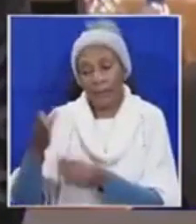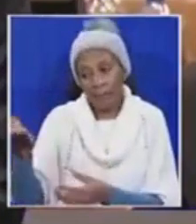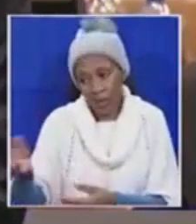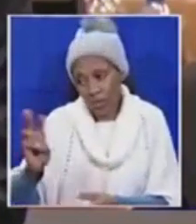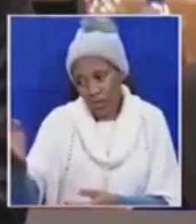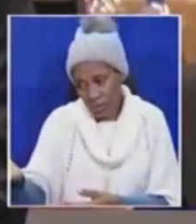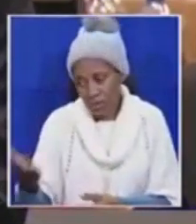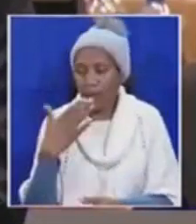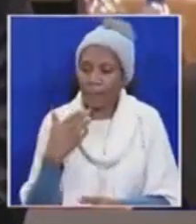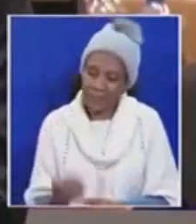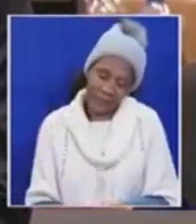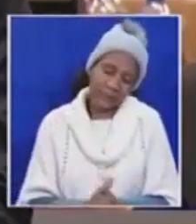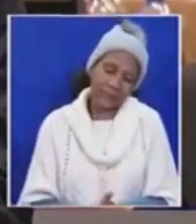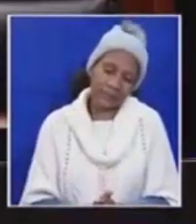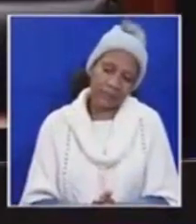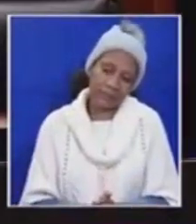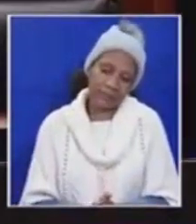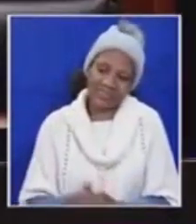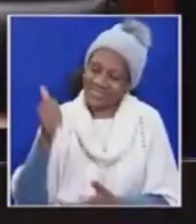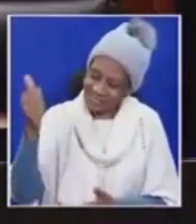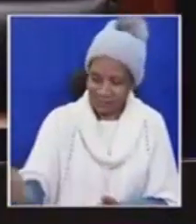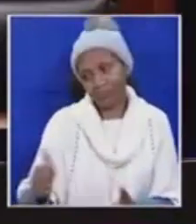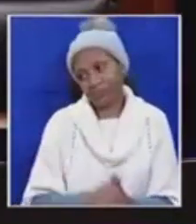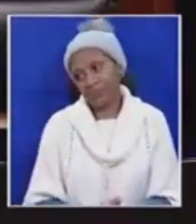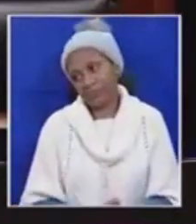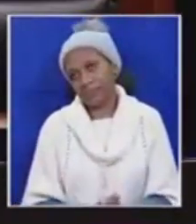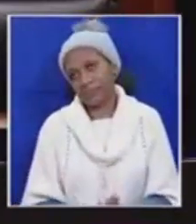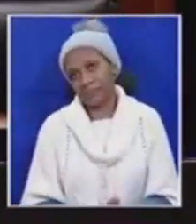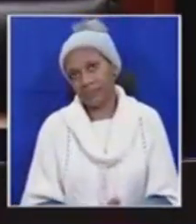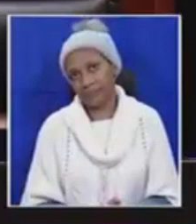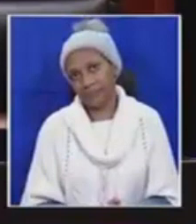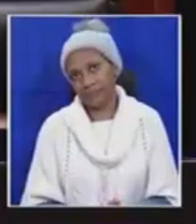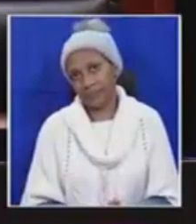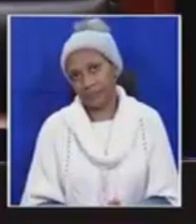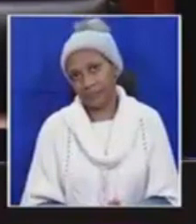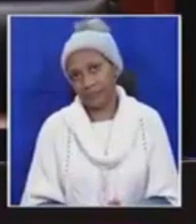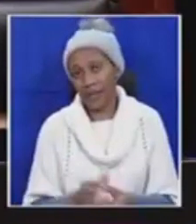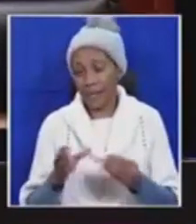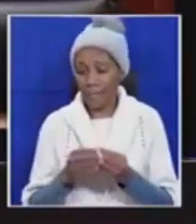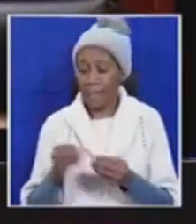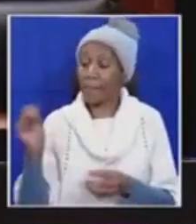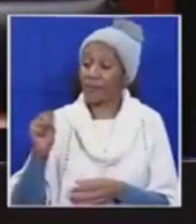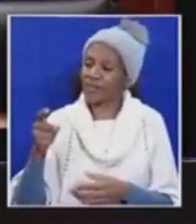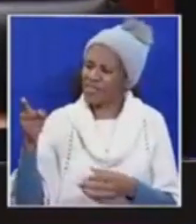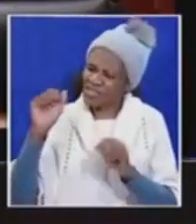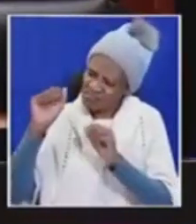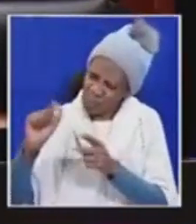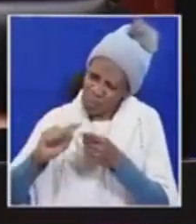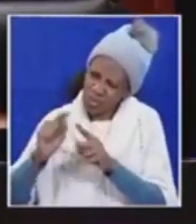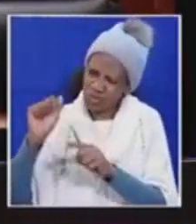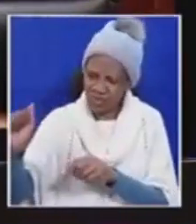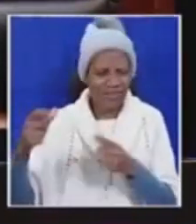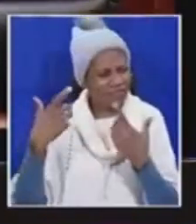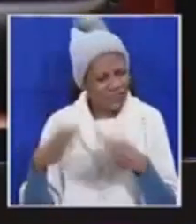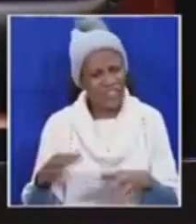Honourable Member, can you please take your seat? On the matter of Steenhuisen, I ruled on that matter. I'm not going to rule